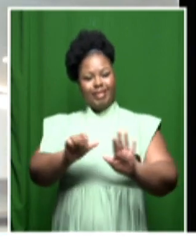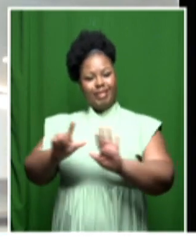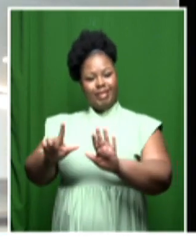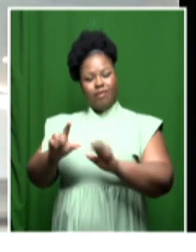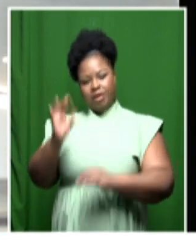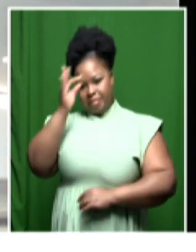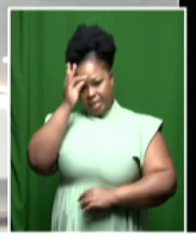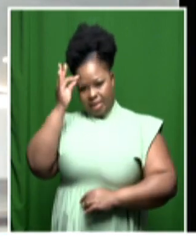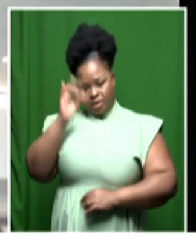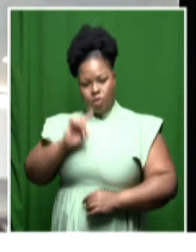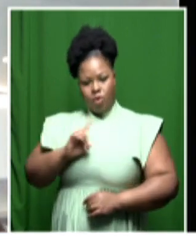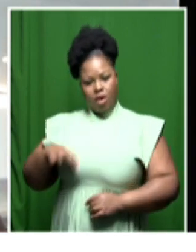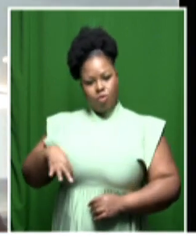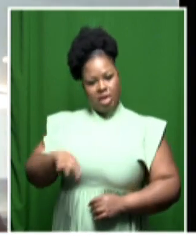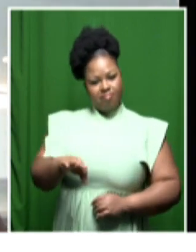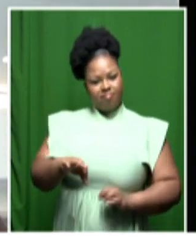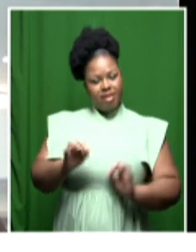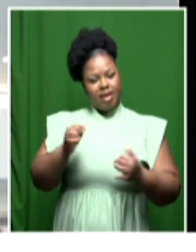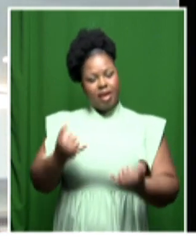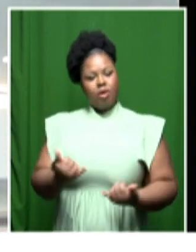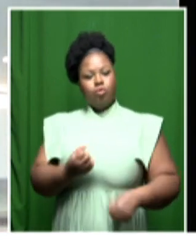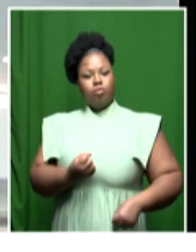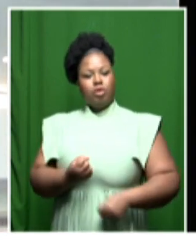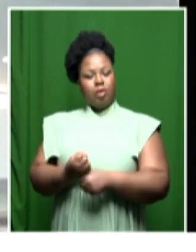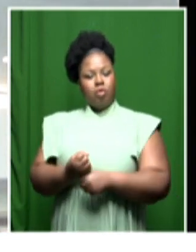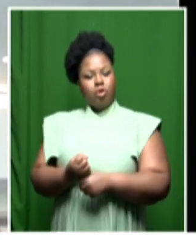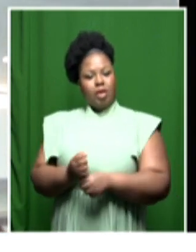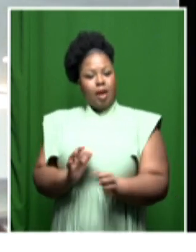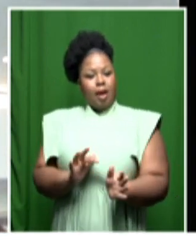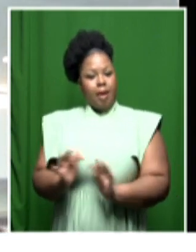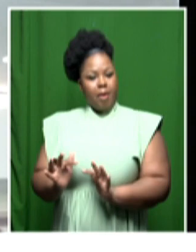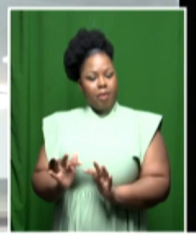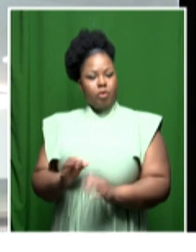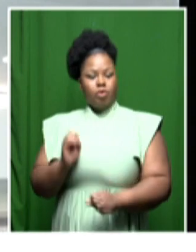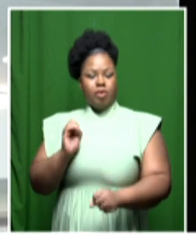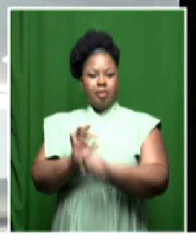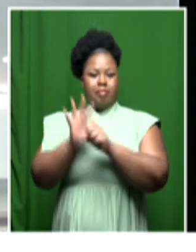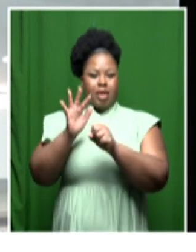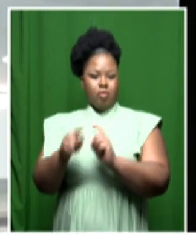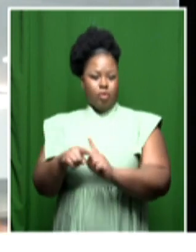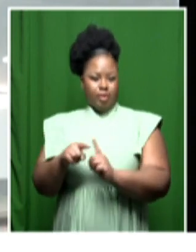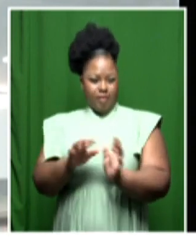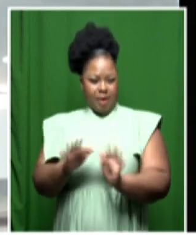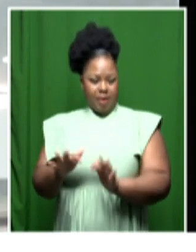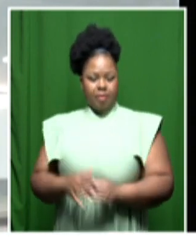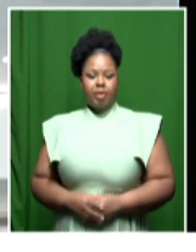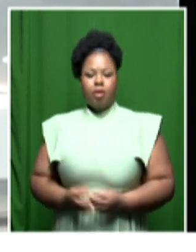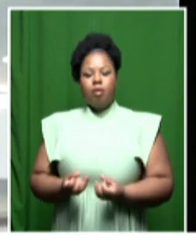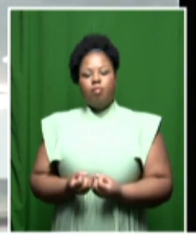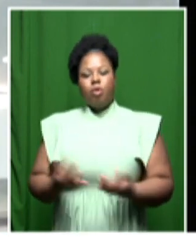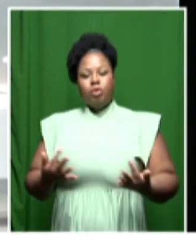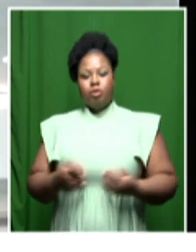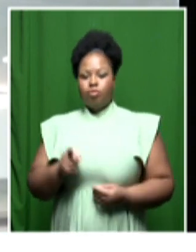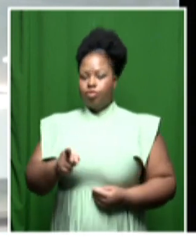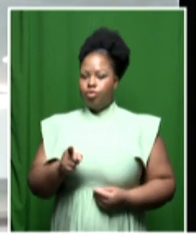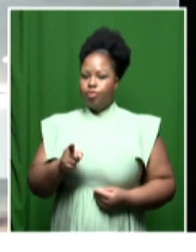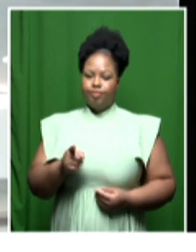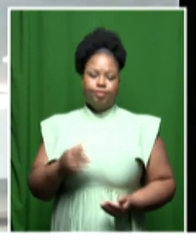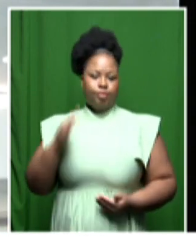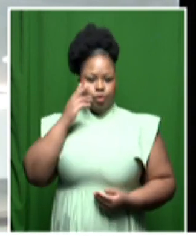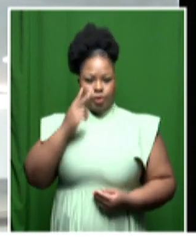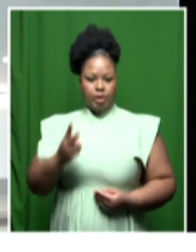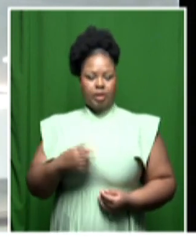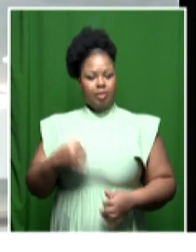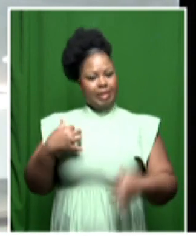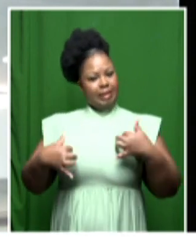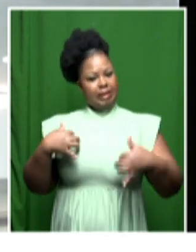the contribution that we wanted to make in our way an impact in the world. And most times, Leanne, you'd experience a hype